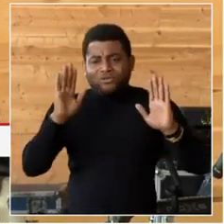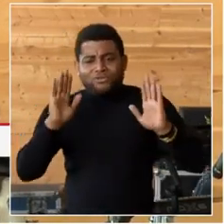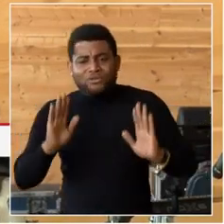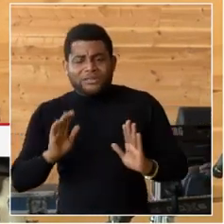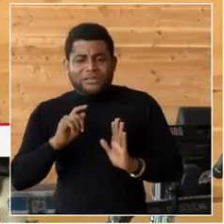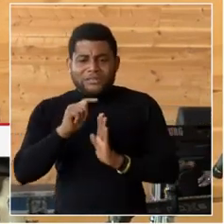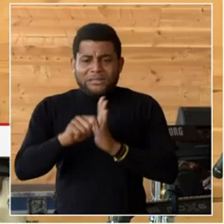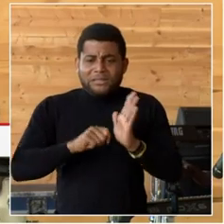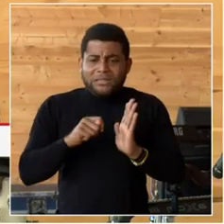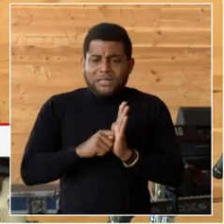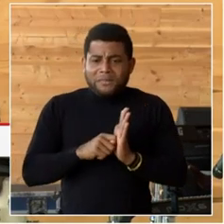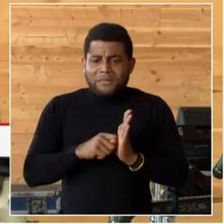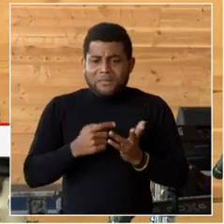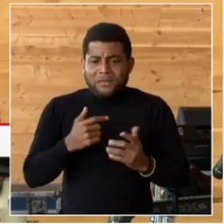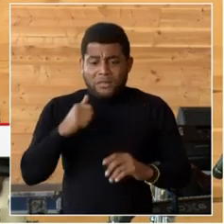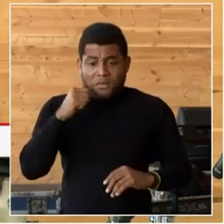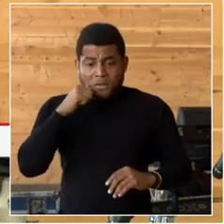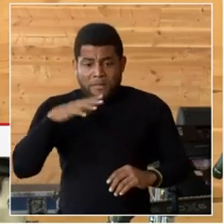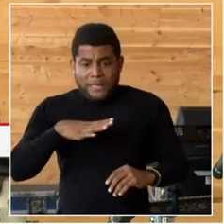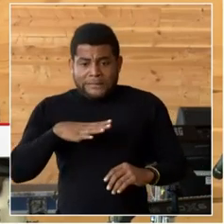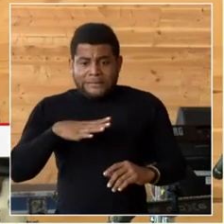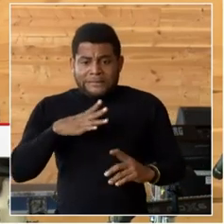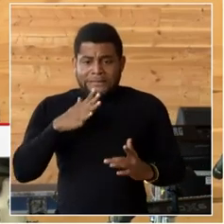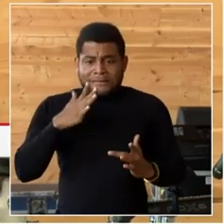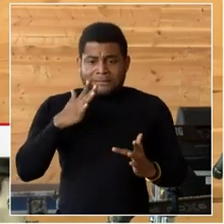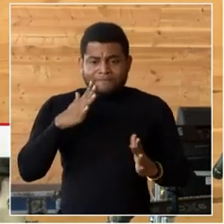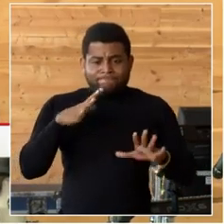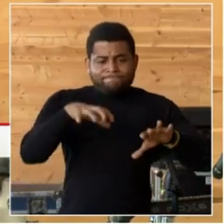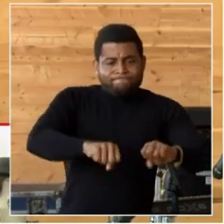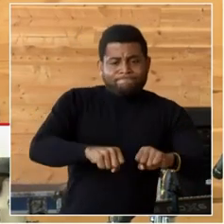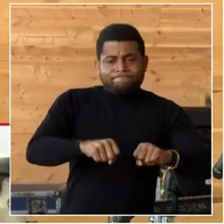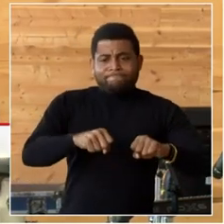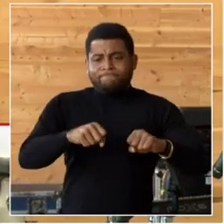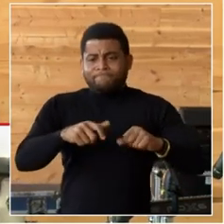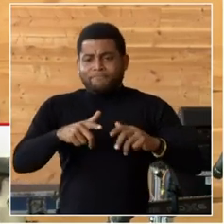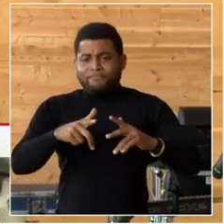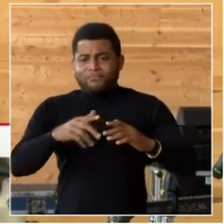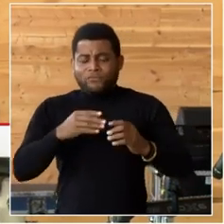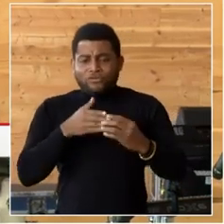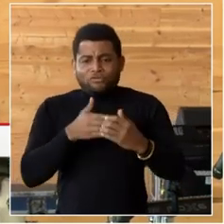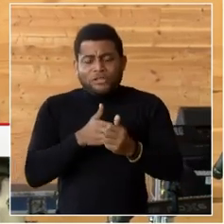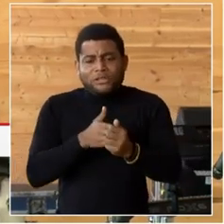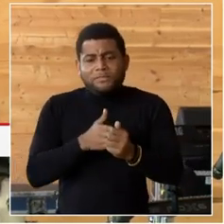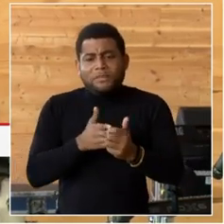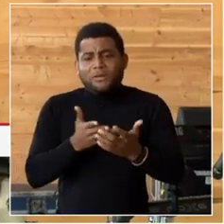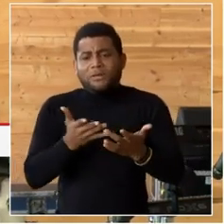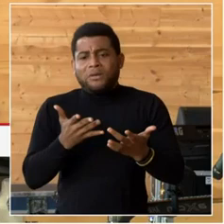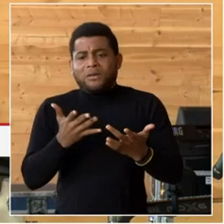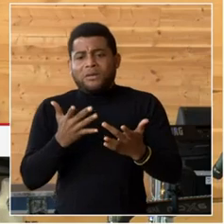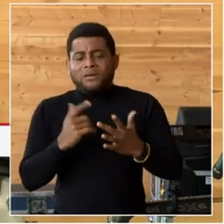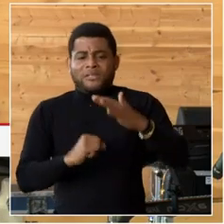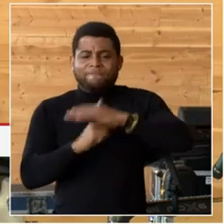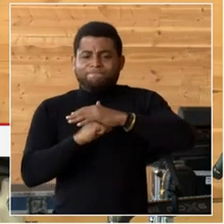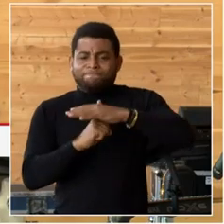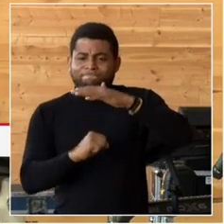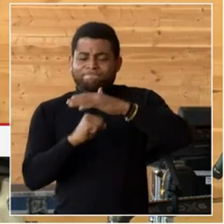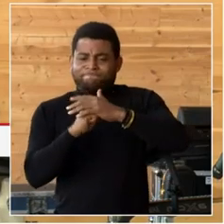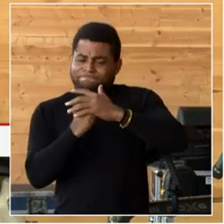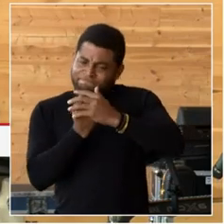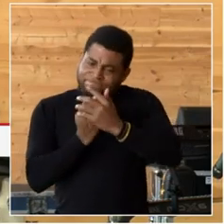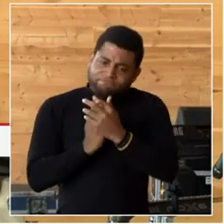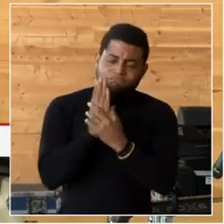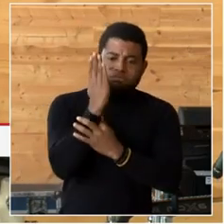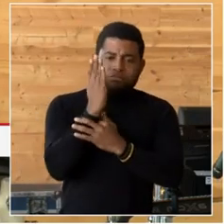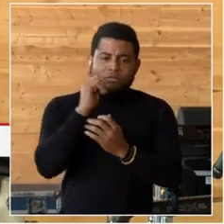women assume leadership mantles, shatter glass ceilings, and revolutionize entire